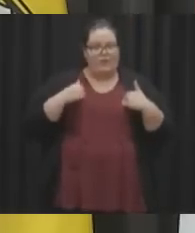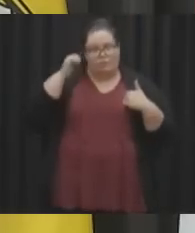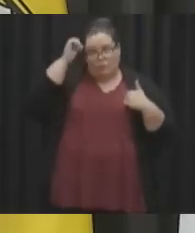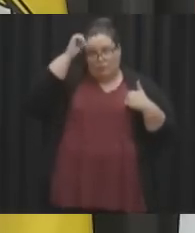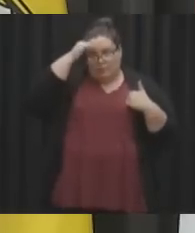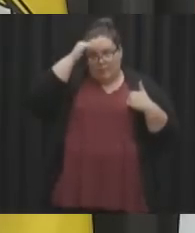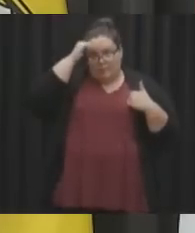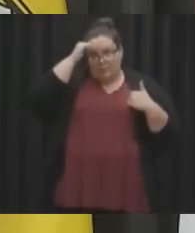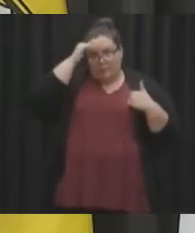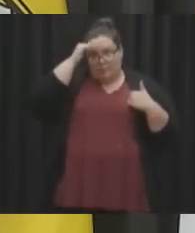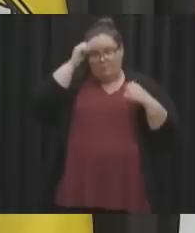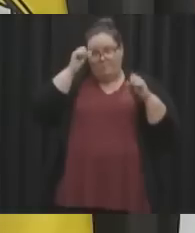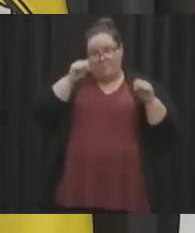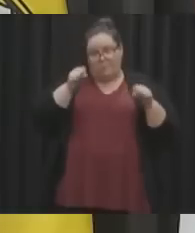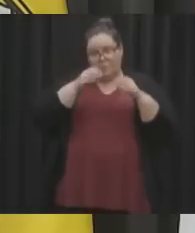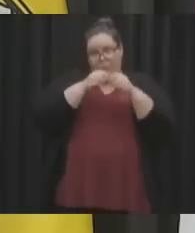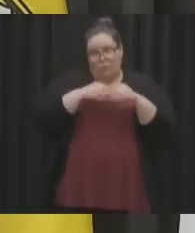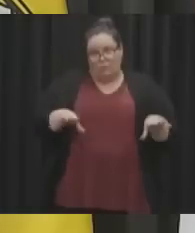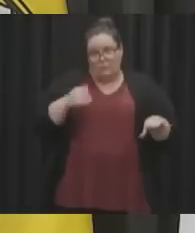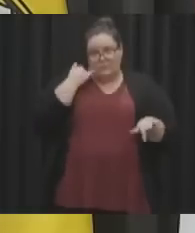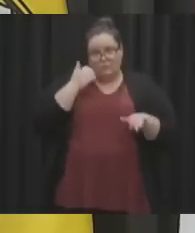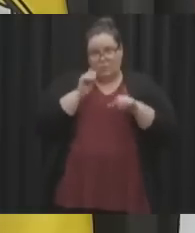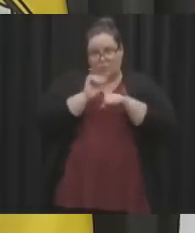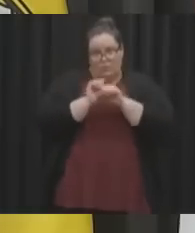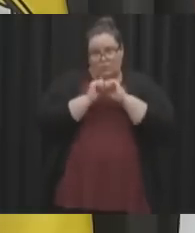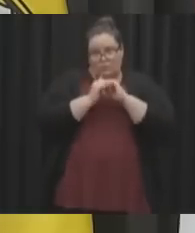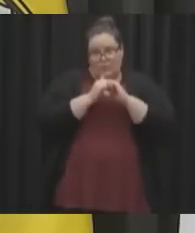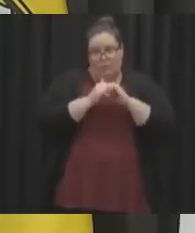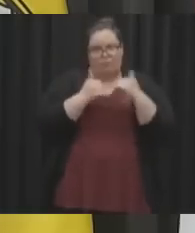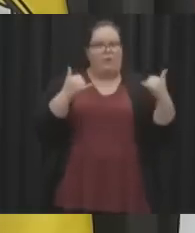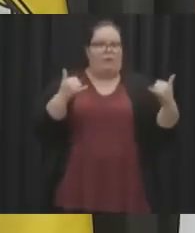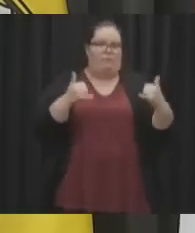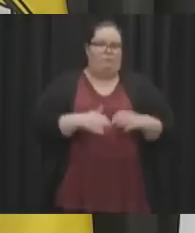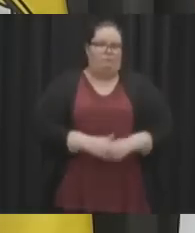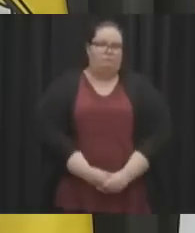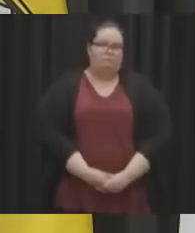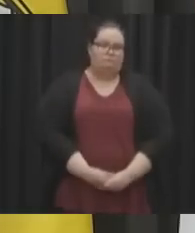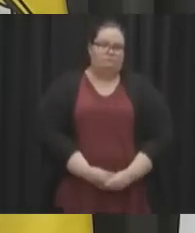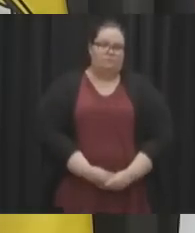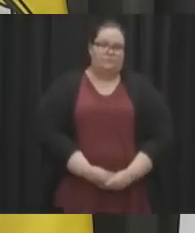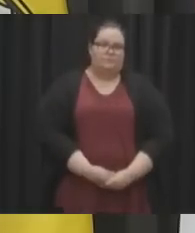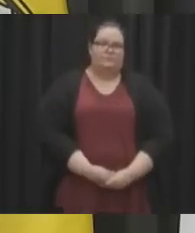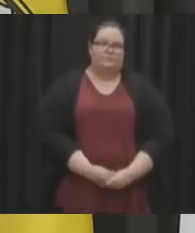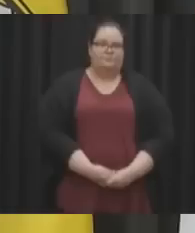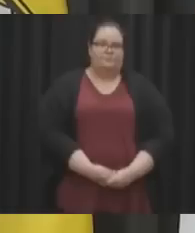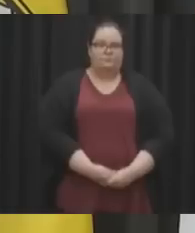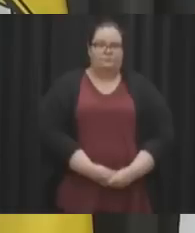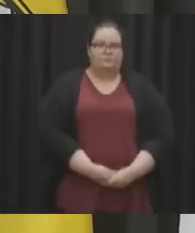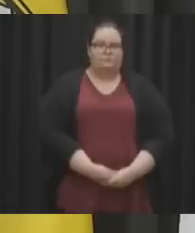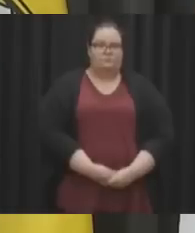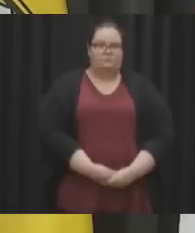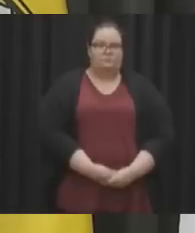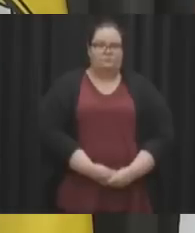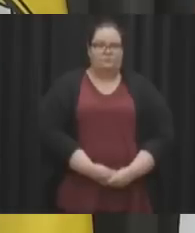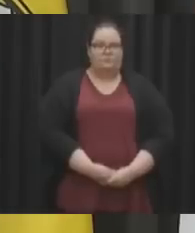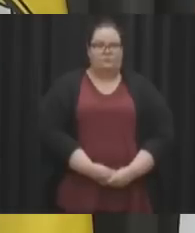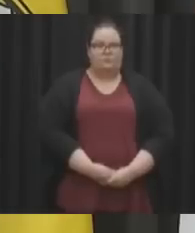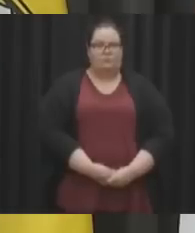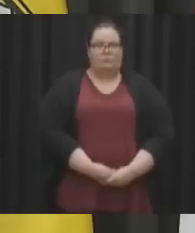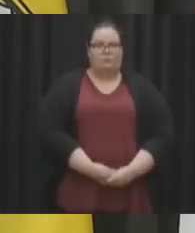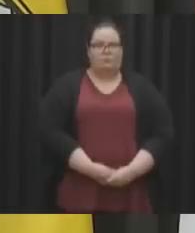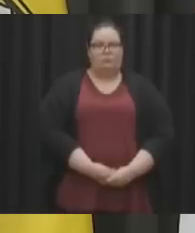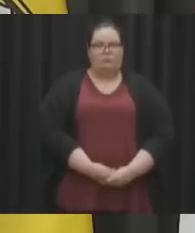that would risk endangering their health or the health of the other people I might come across. Alors, quand on prépare pour l'action de grâce, on a